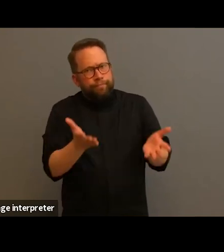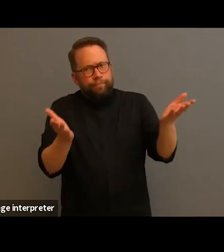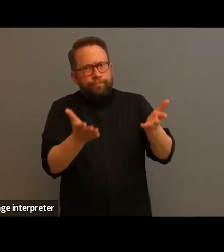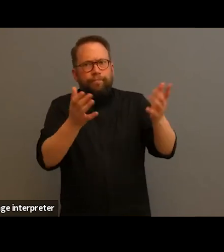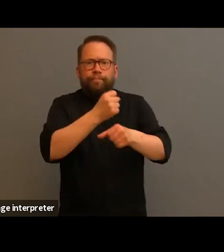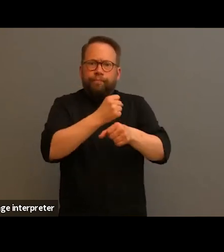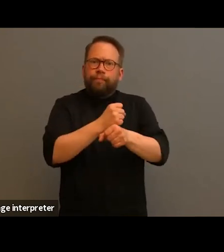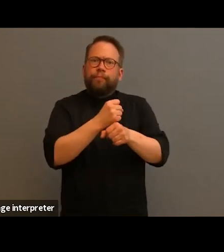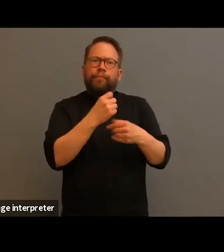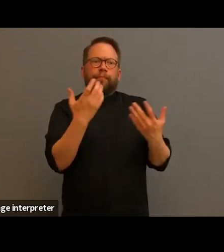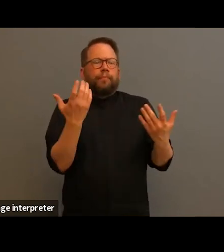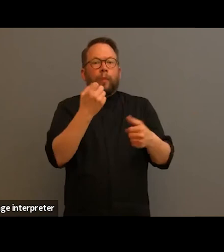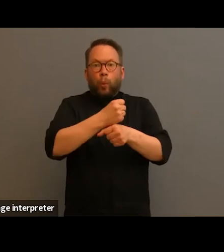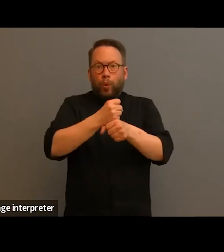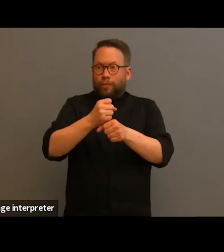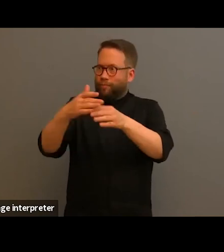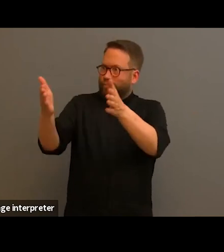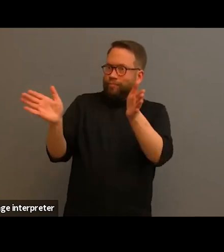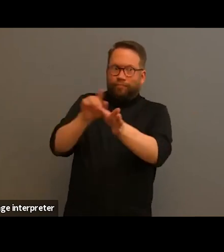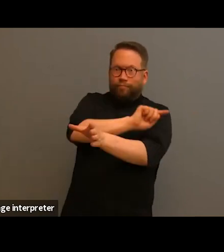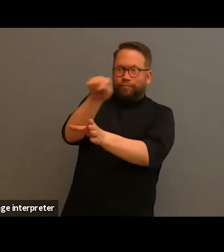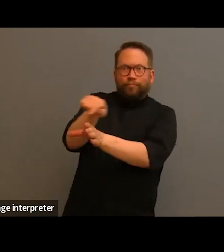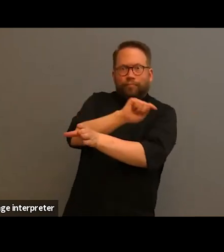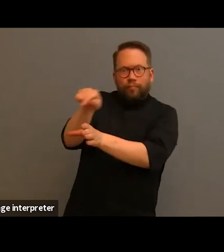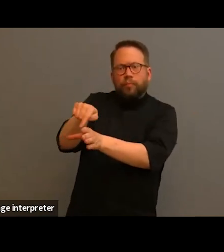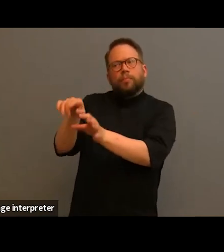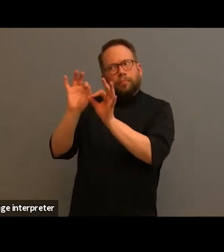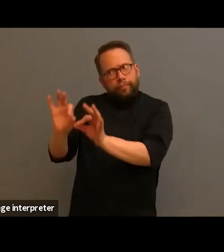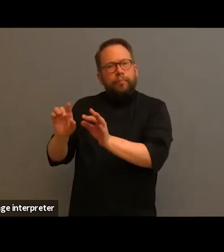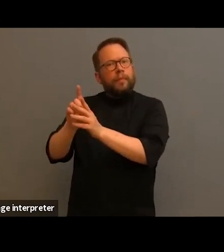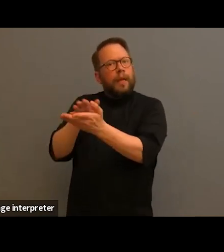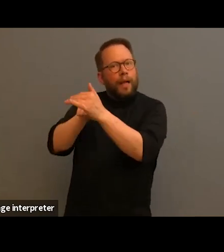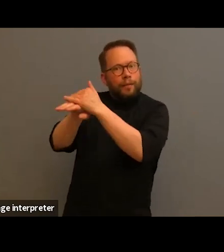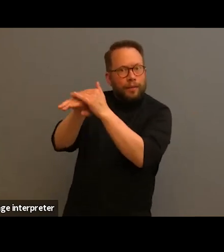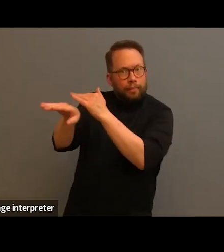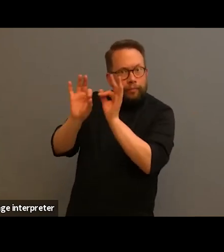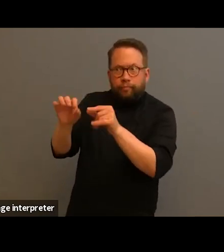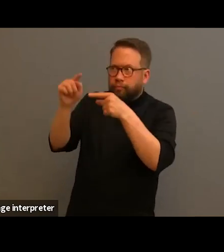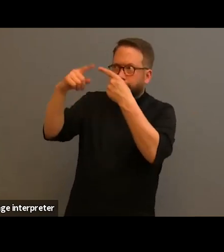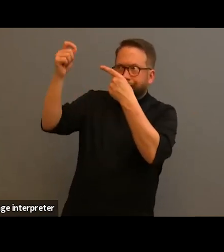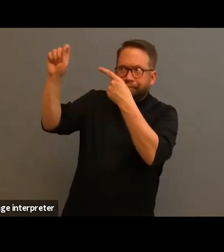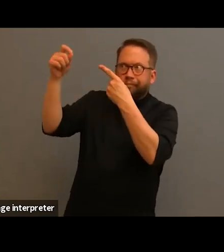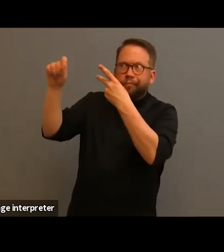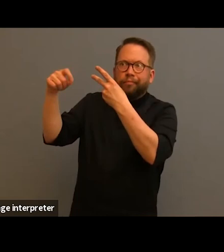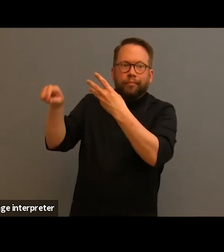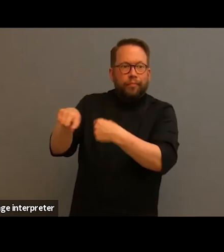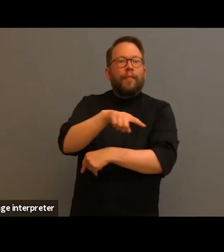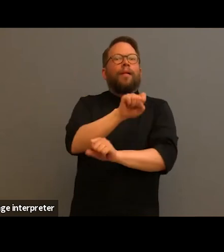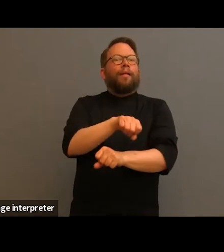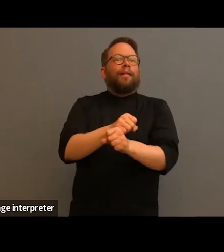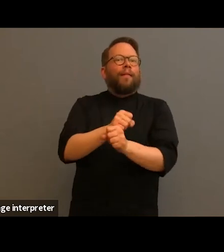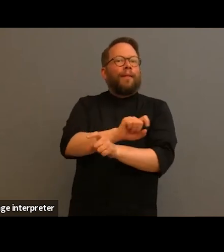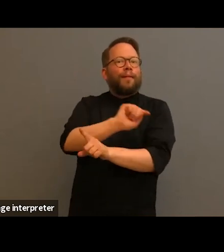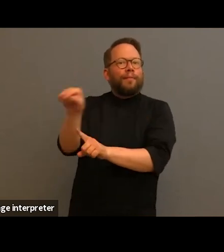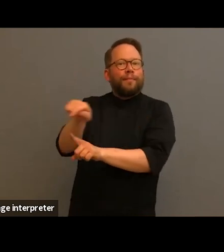measures for individual accommodation. This is further elaborated in our submission, and we will be happy to engage